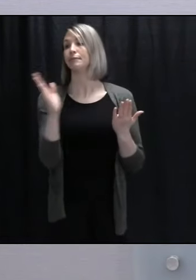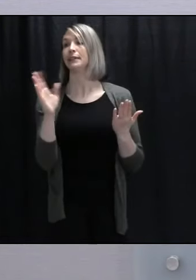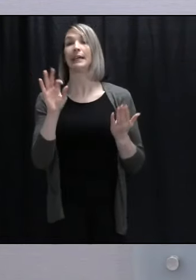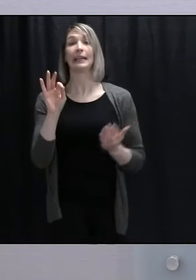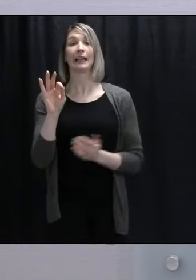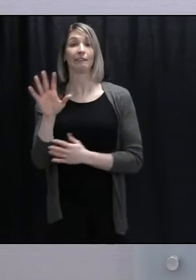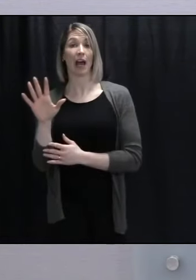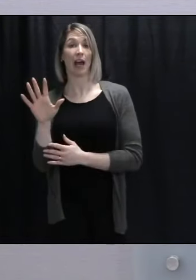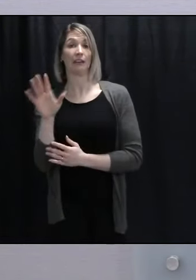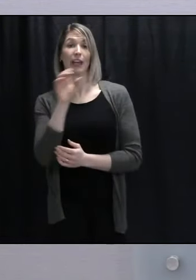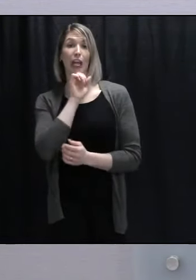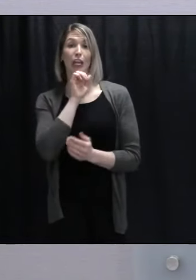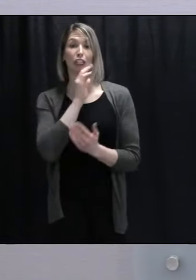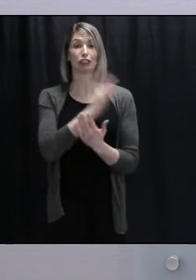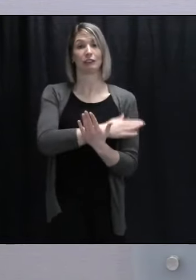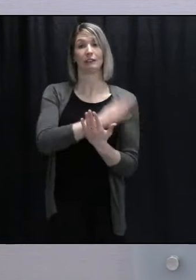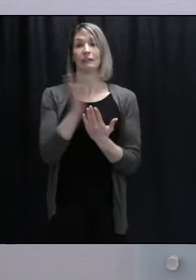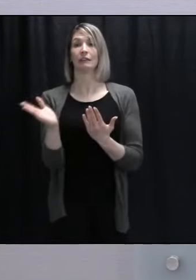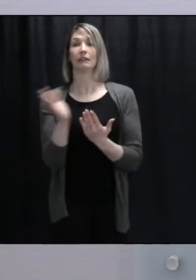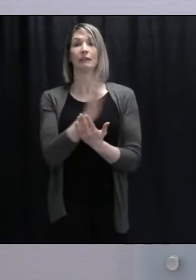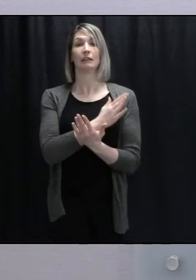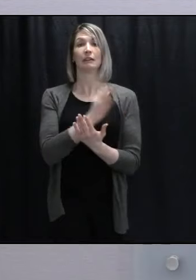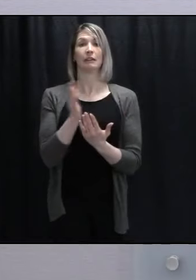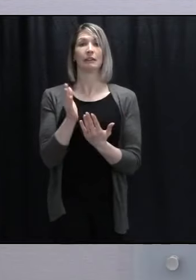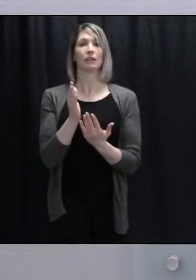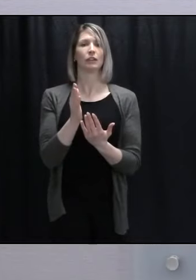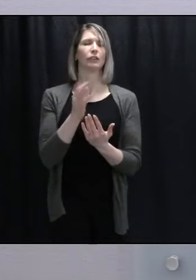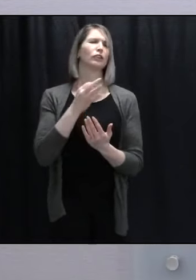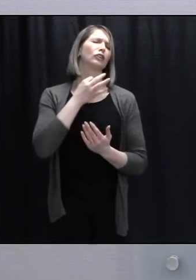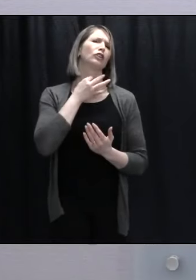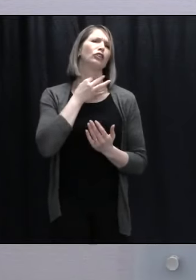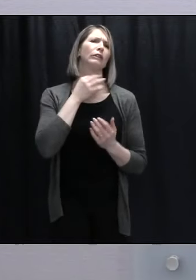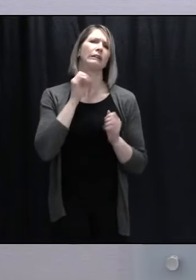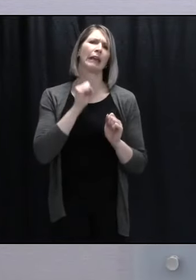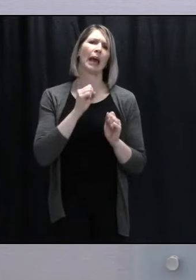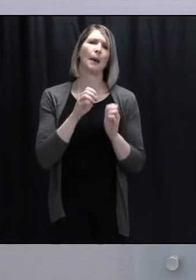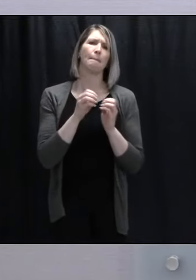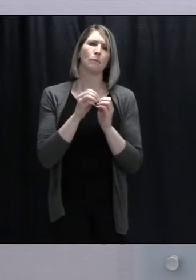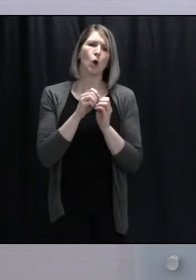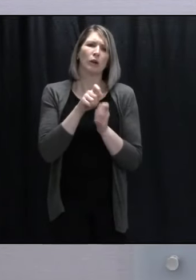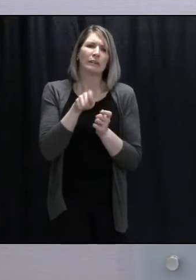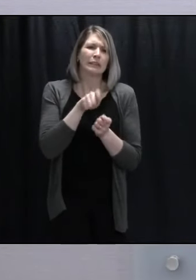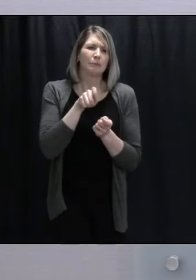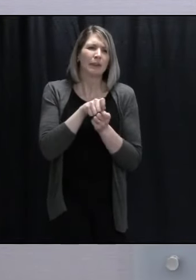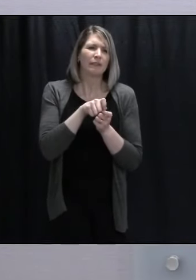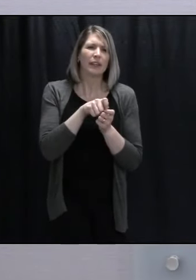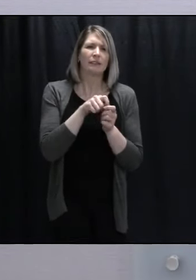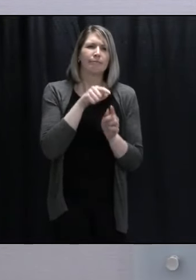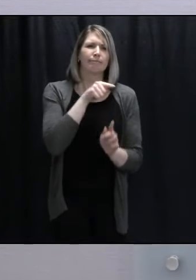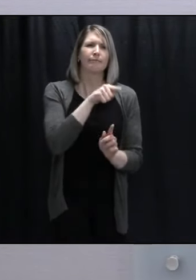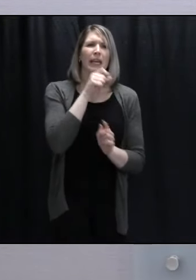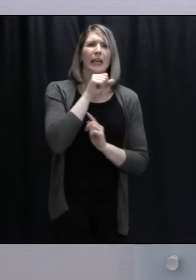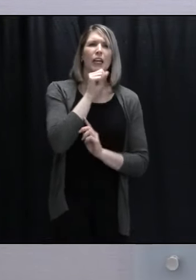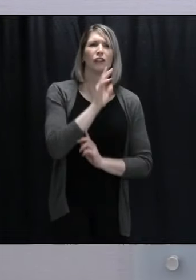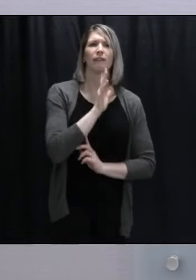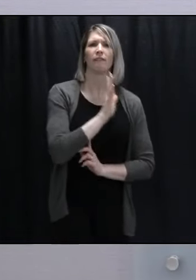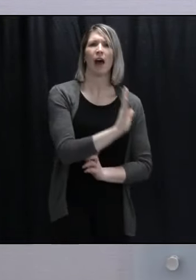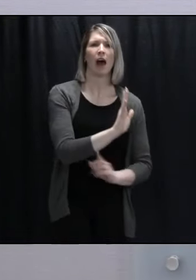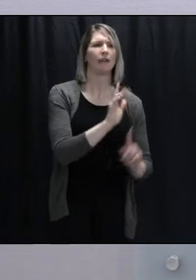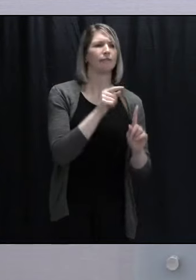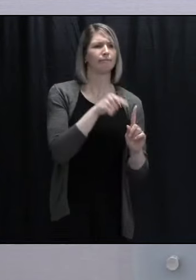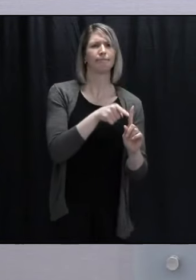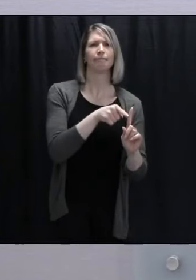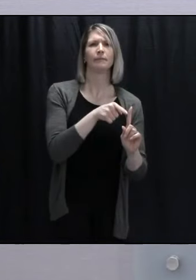confirmed positive for COVID-19. Can you give any more details about the very young patients and what sort of measures